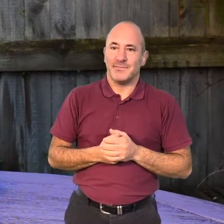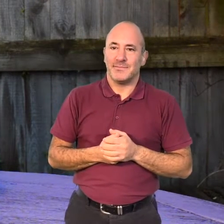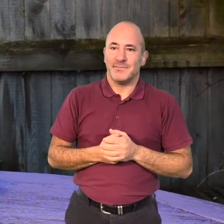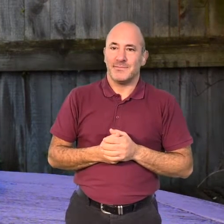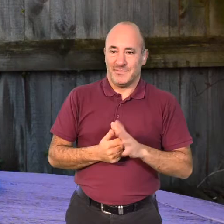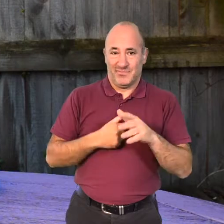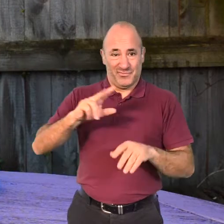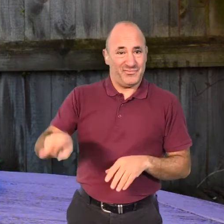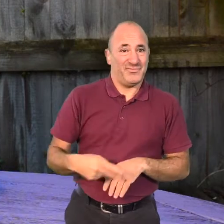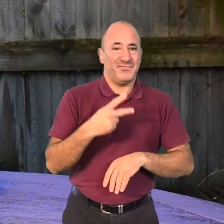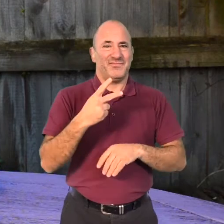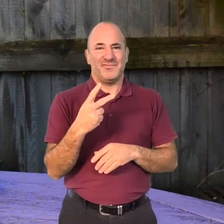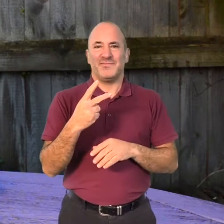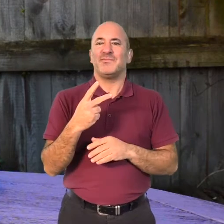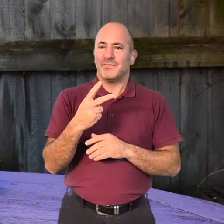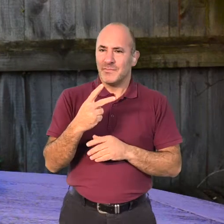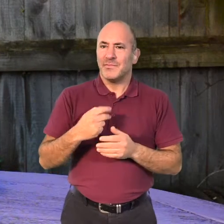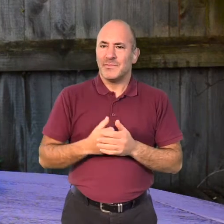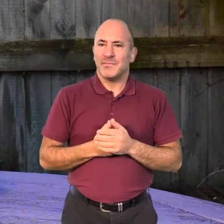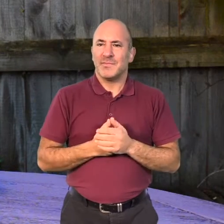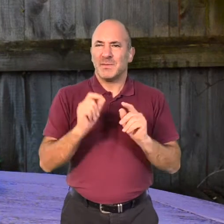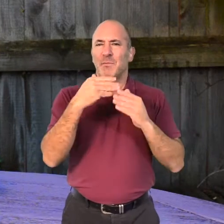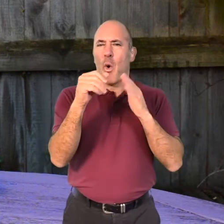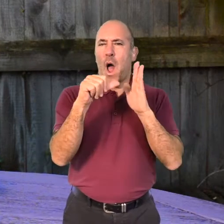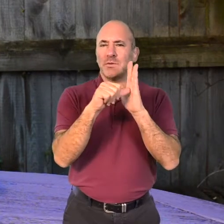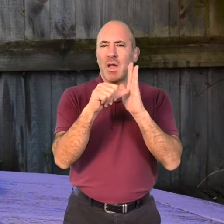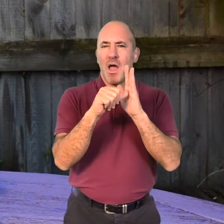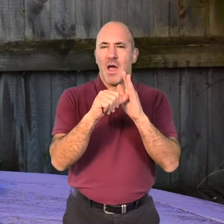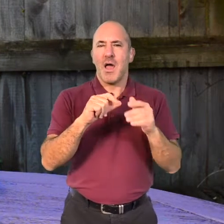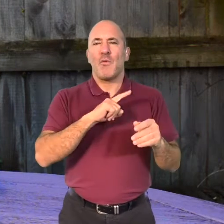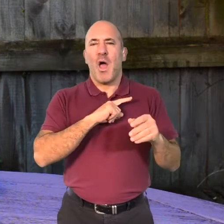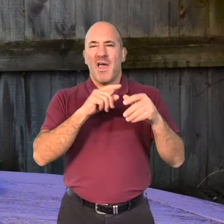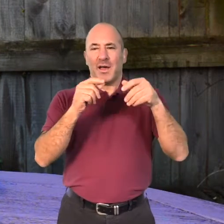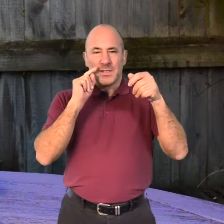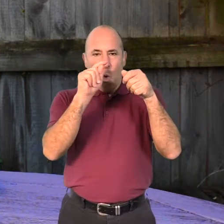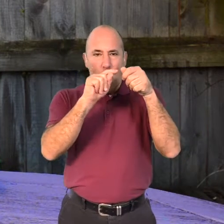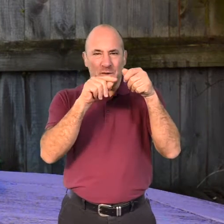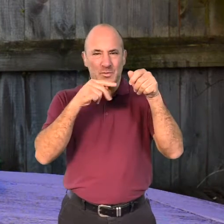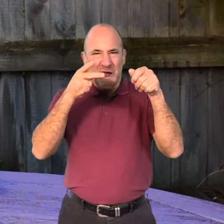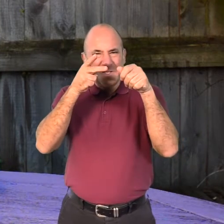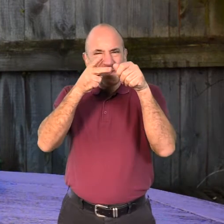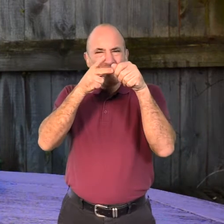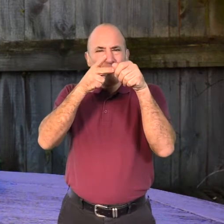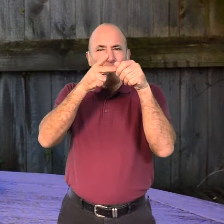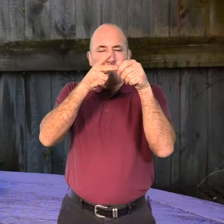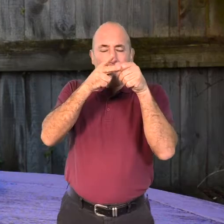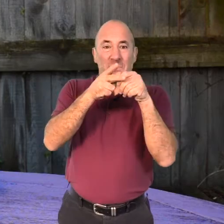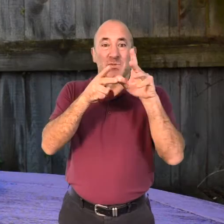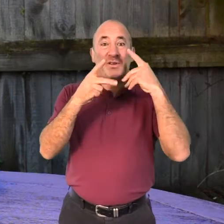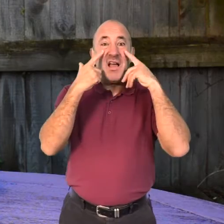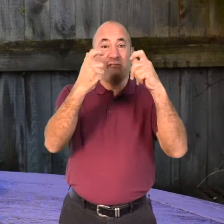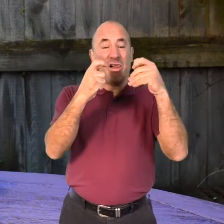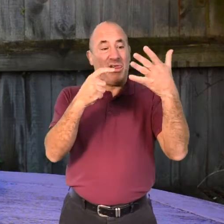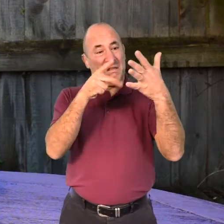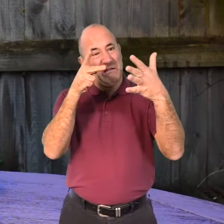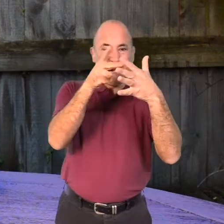take up my scissors. This is a bit trickier because you need to push the blade of the scissors through the hole, making sure that your